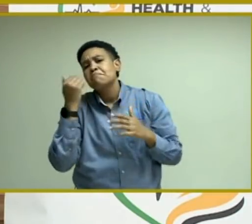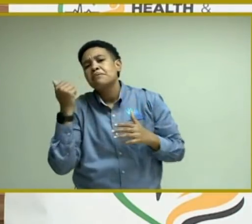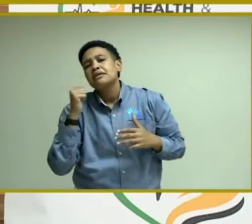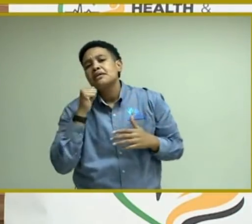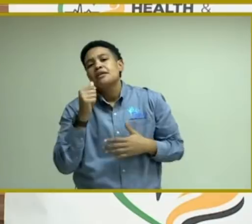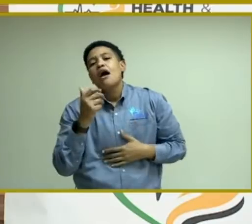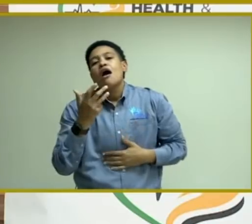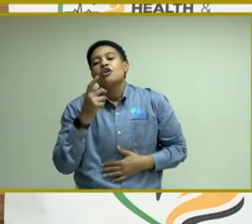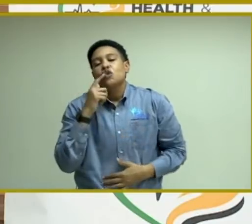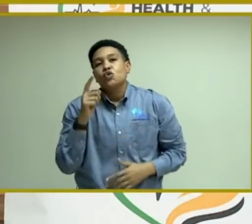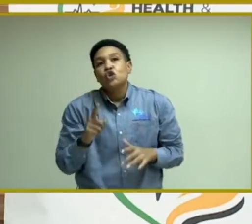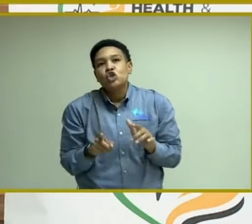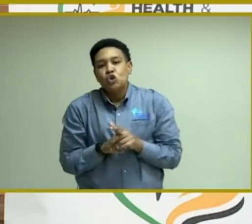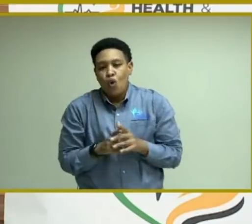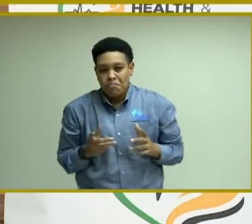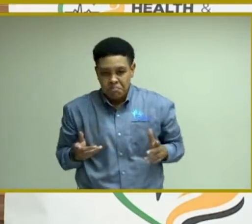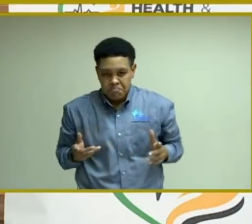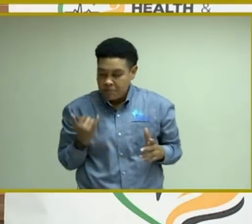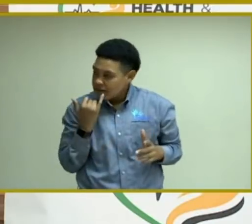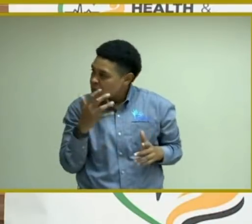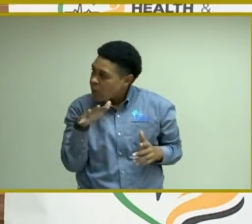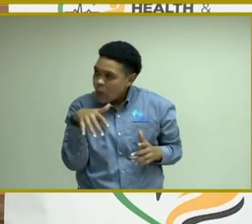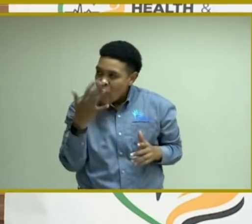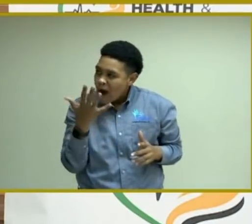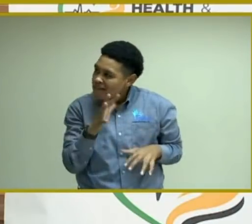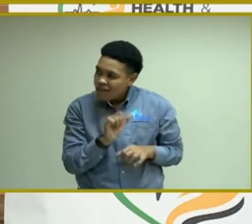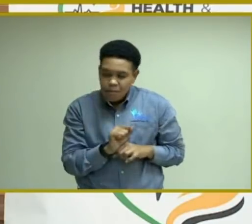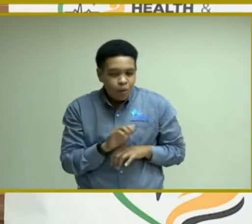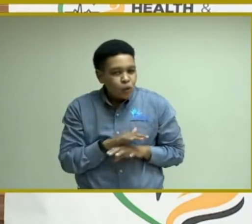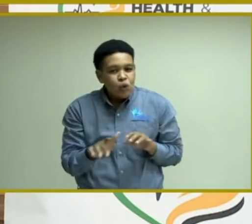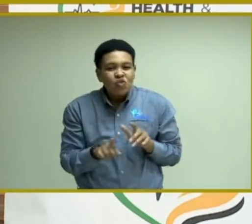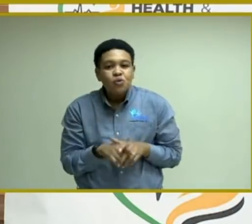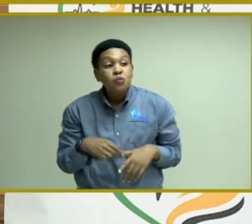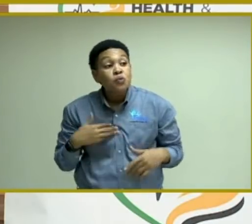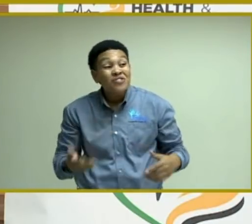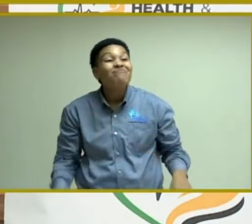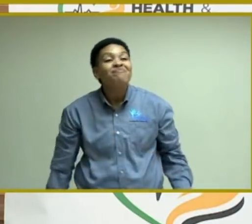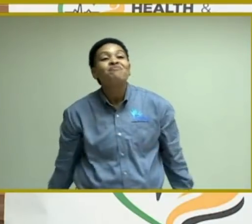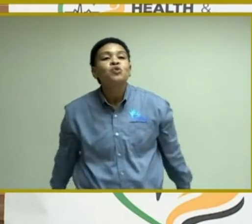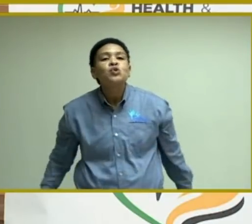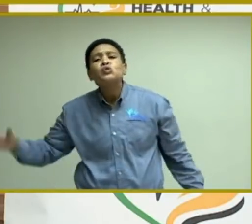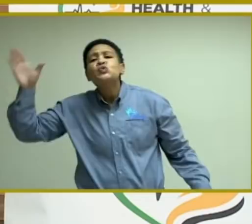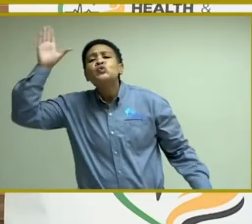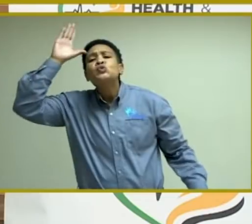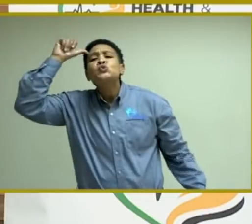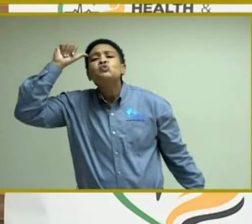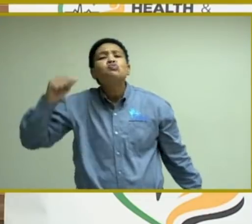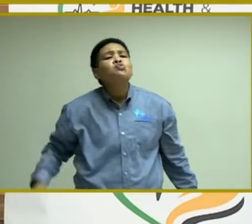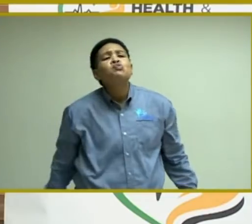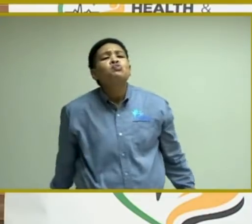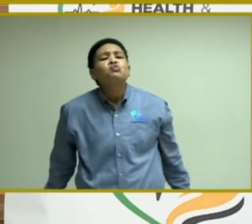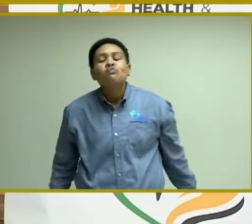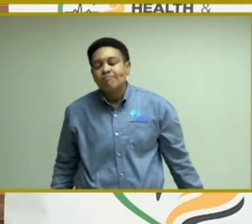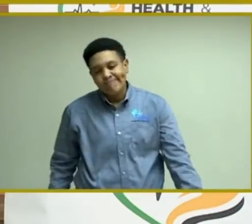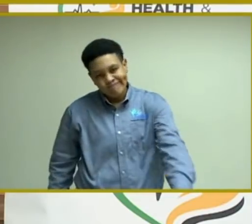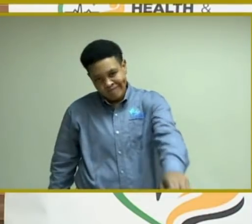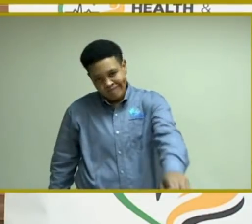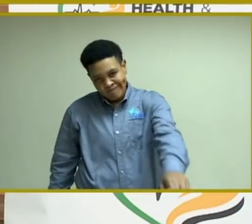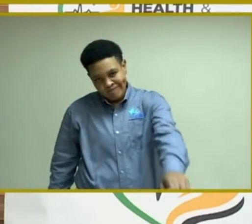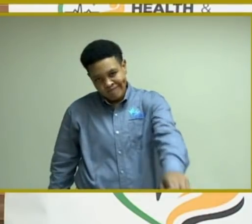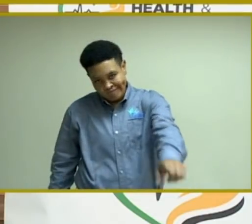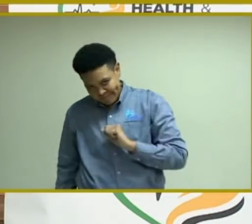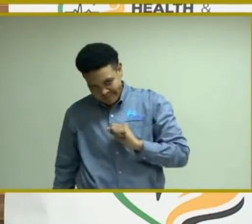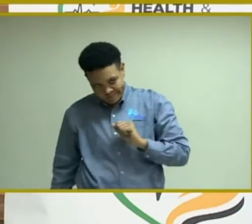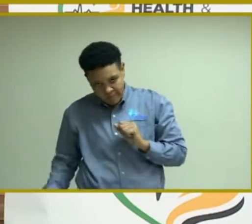not to turn up, because we are prioritizing second dosers.